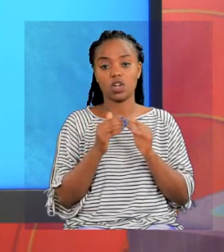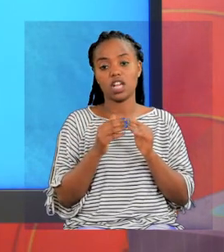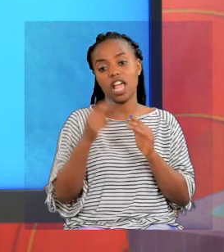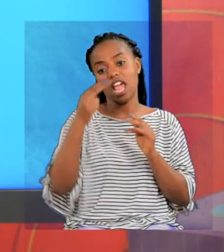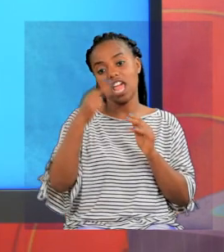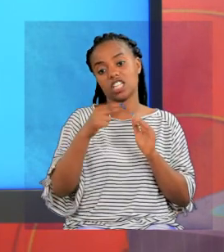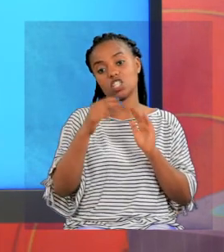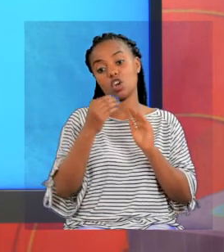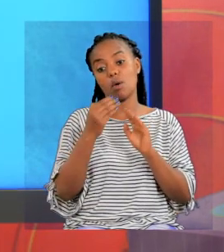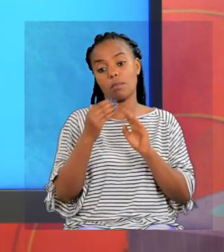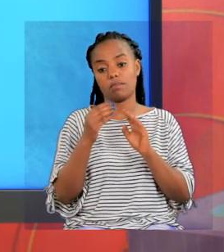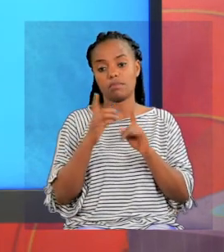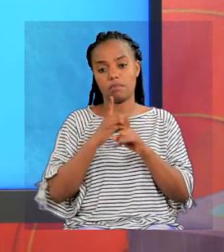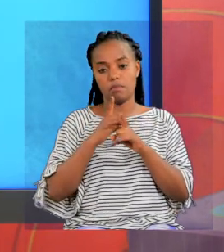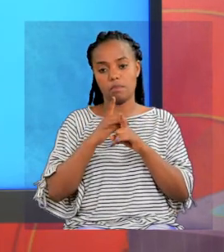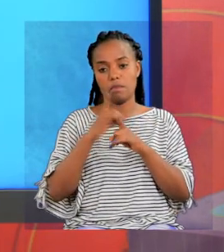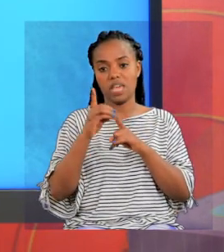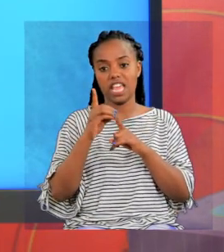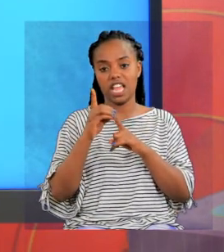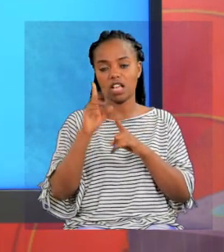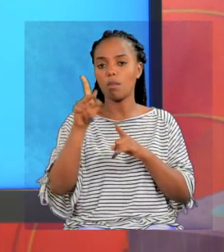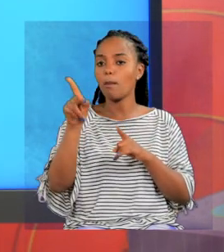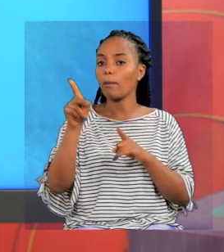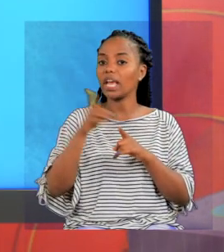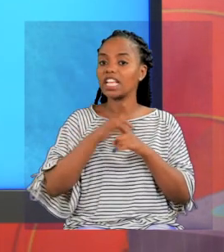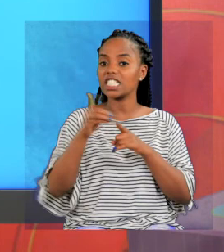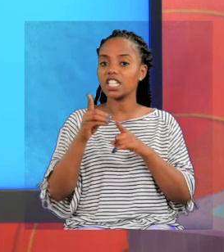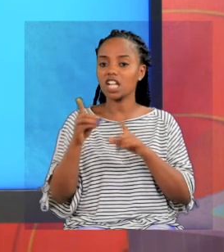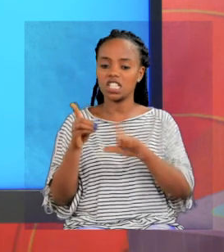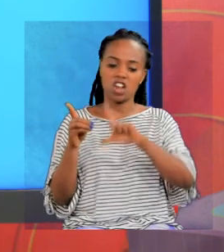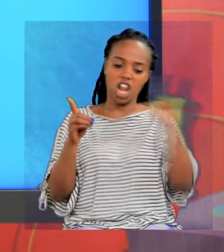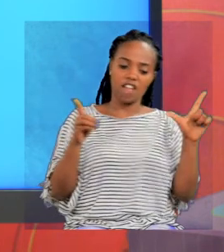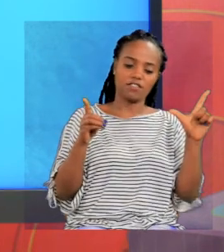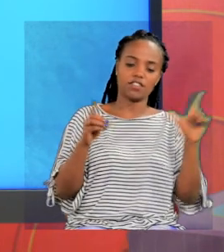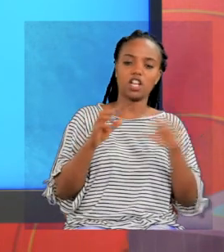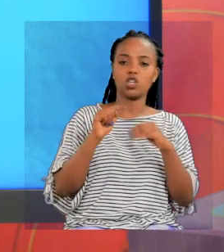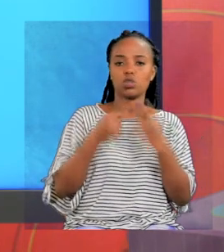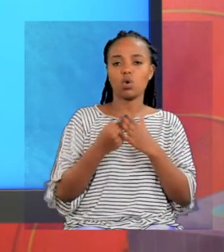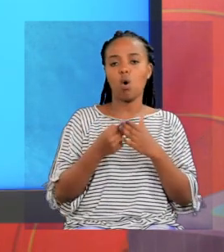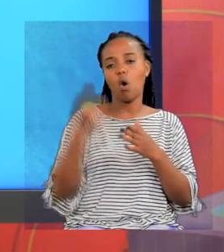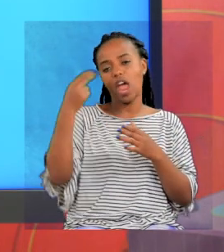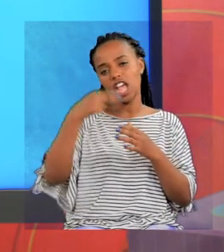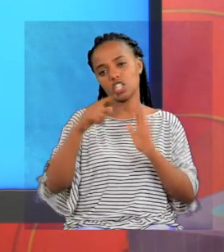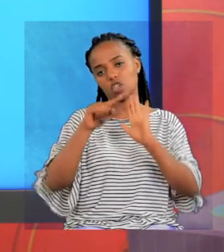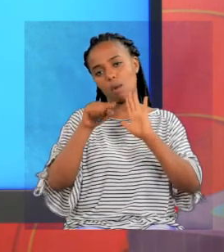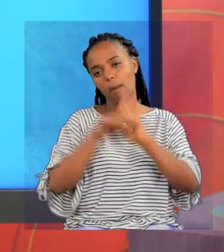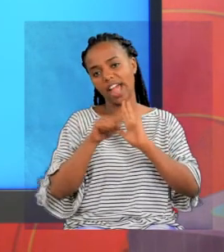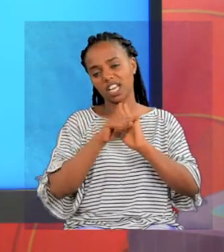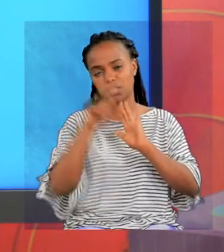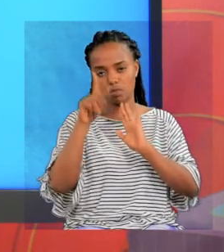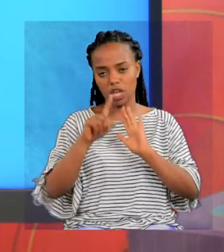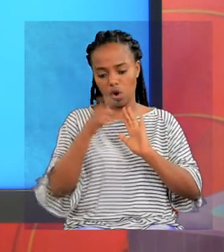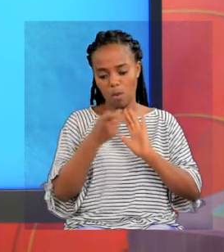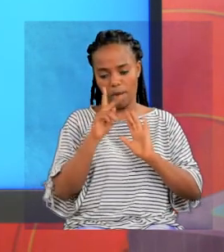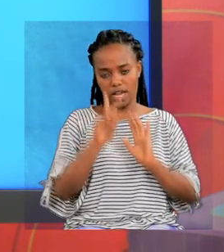h minus p. You move p distance to the left, so it is h minus p, comma